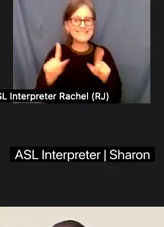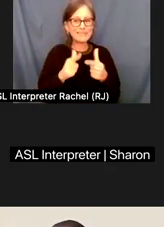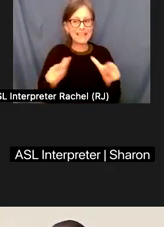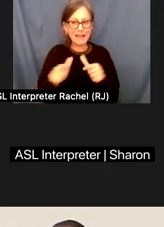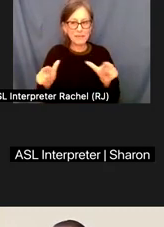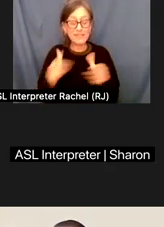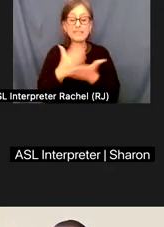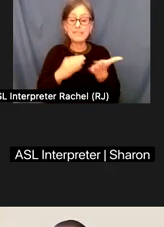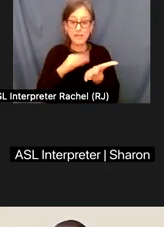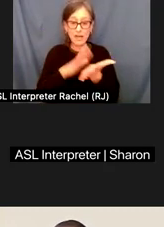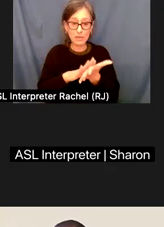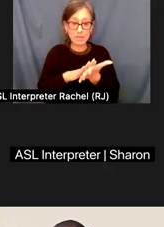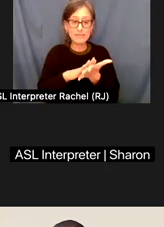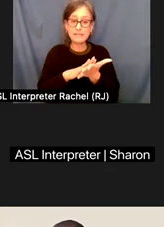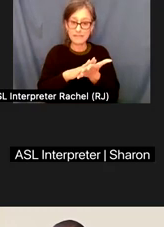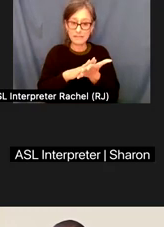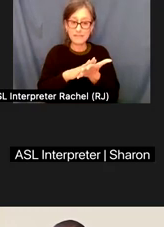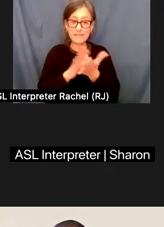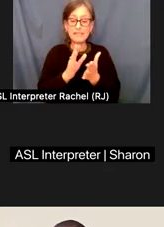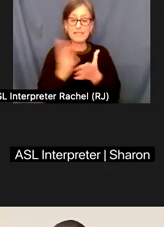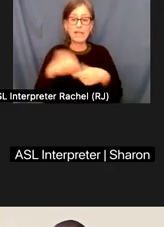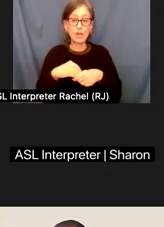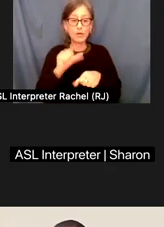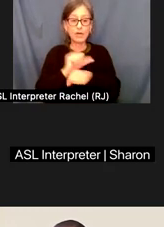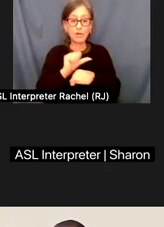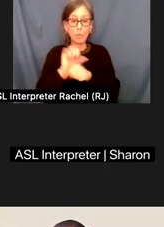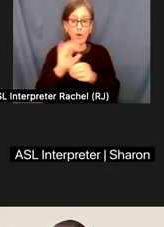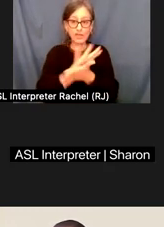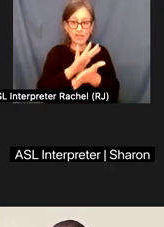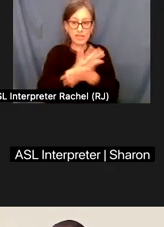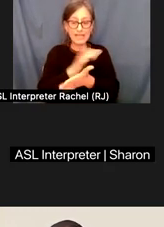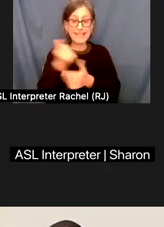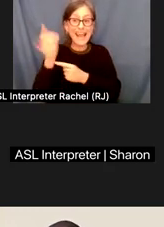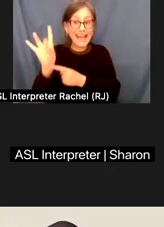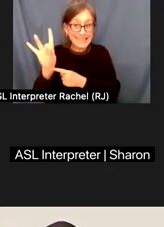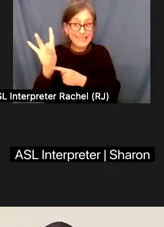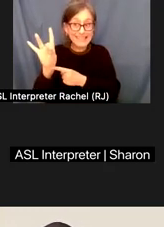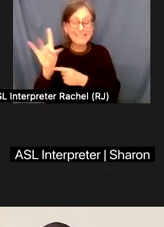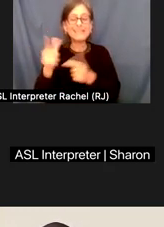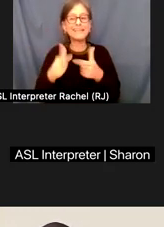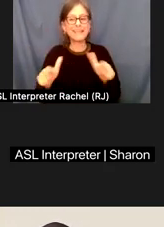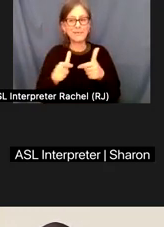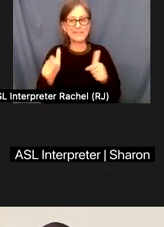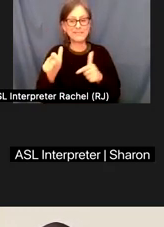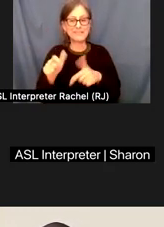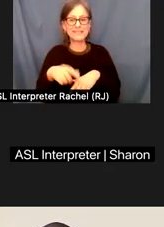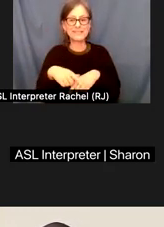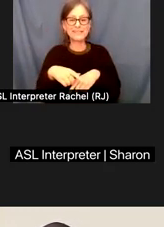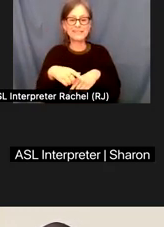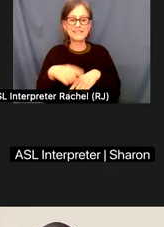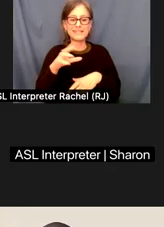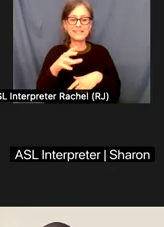the documents, including the worksheet, in 18 languages. And we're working to complete all the